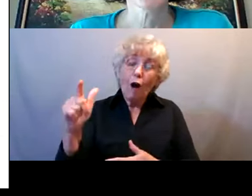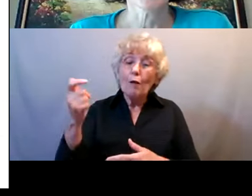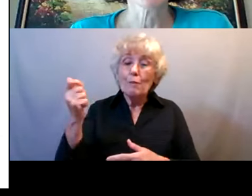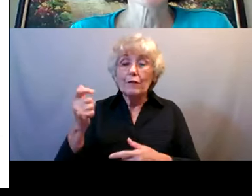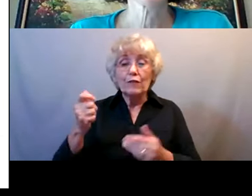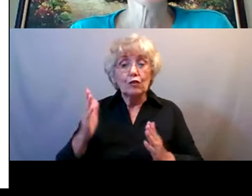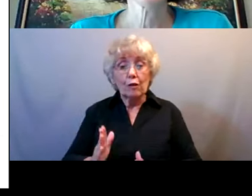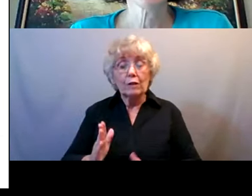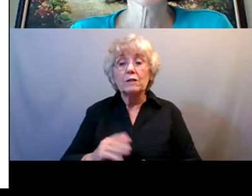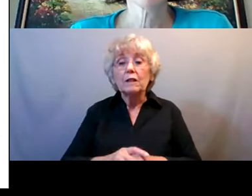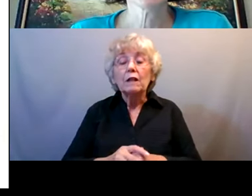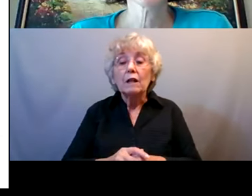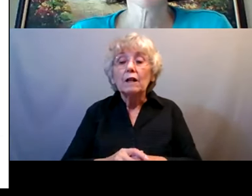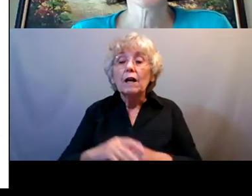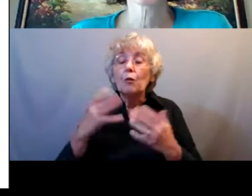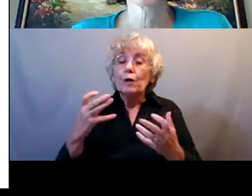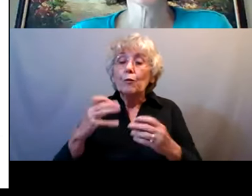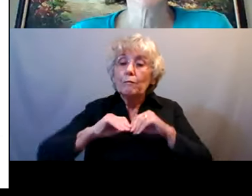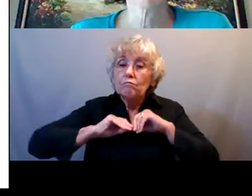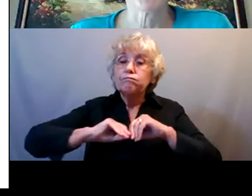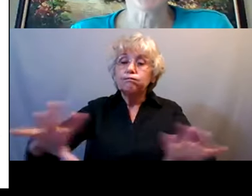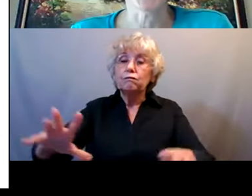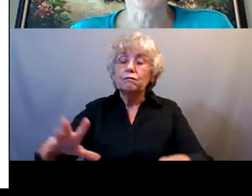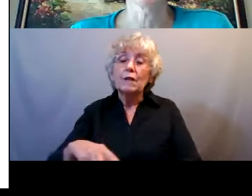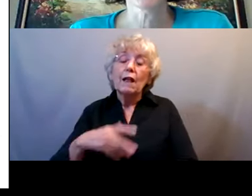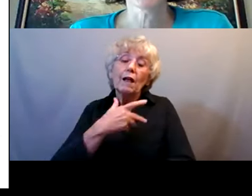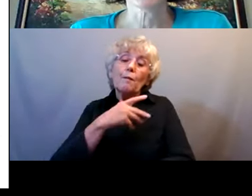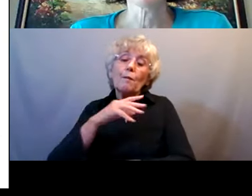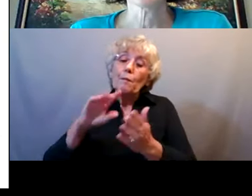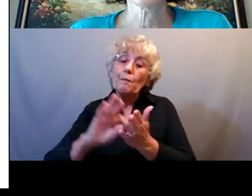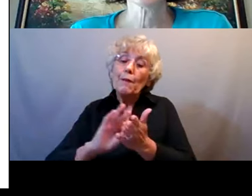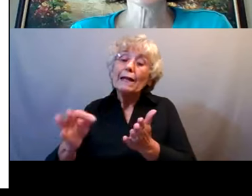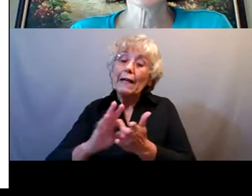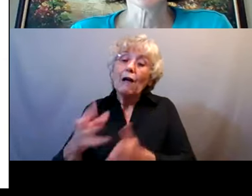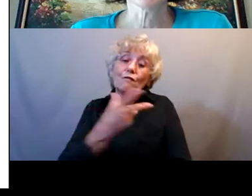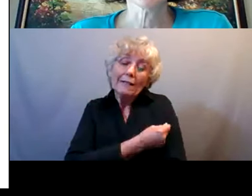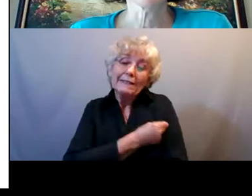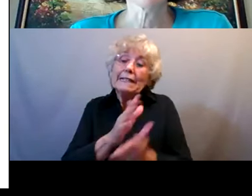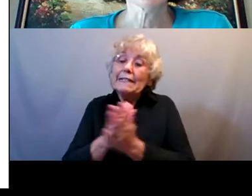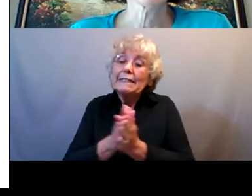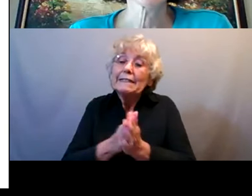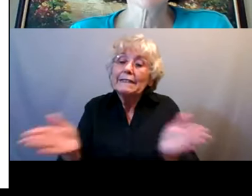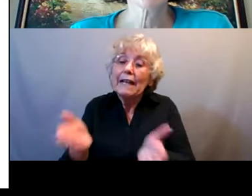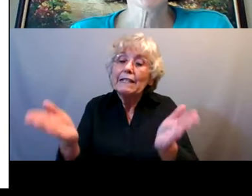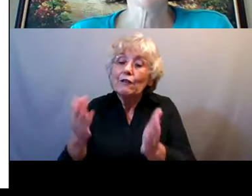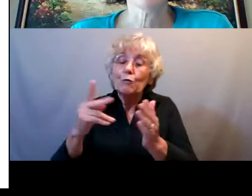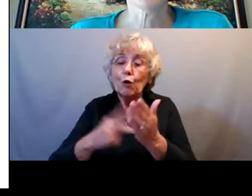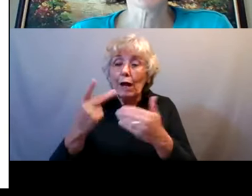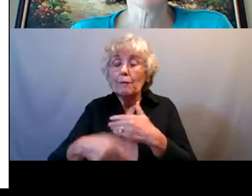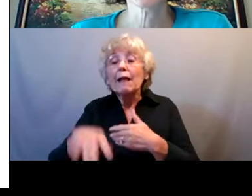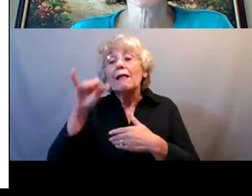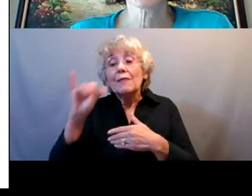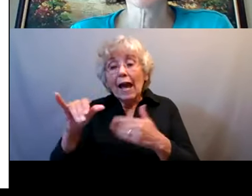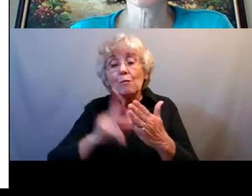beneficiaries has been to launch our Medi-Cal Vaccine Incentive Program. And this is an incentive program